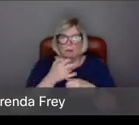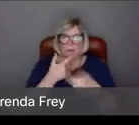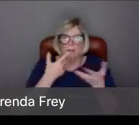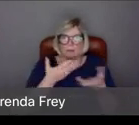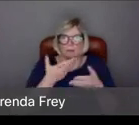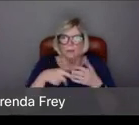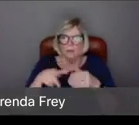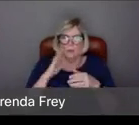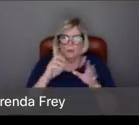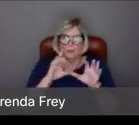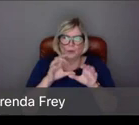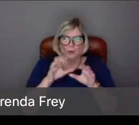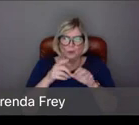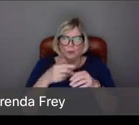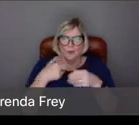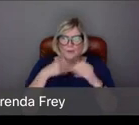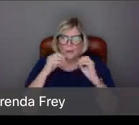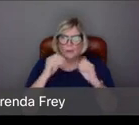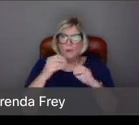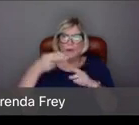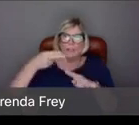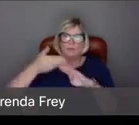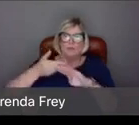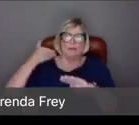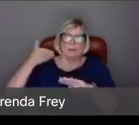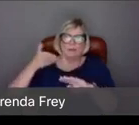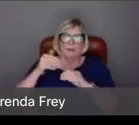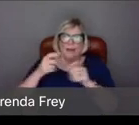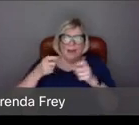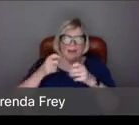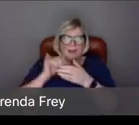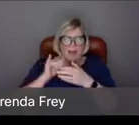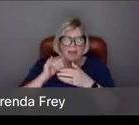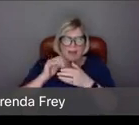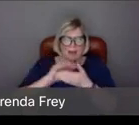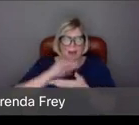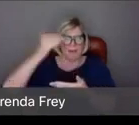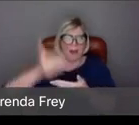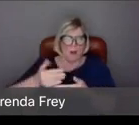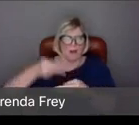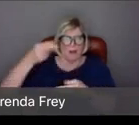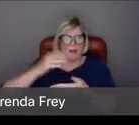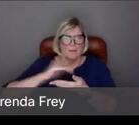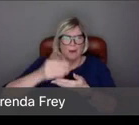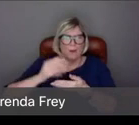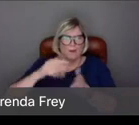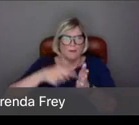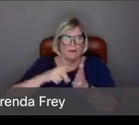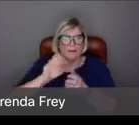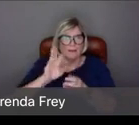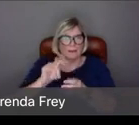with handling that kind of debt. And so that can really be detrimental for